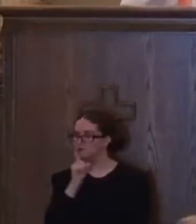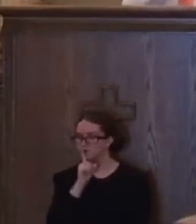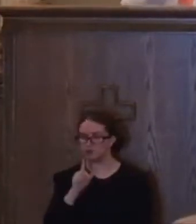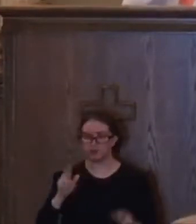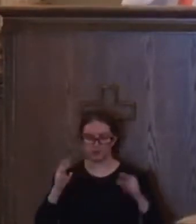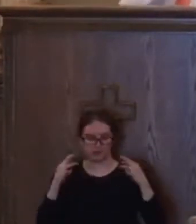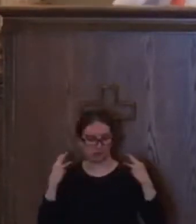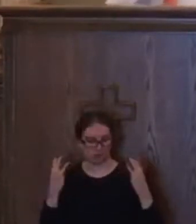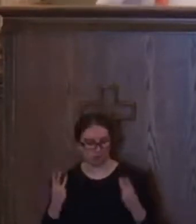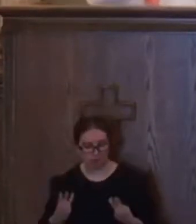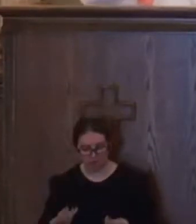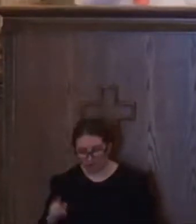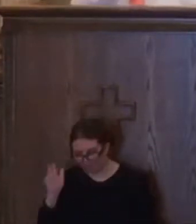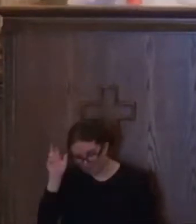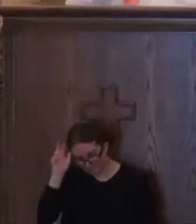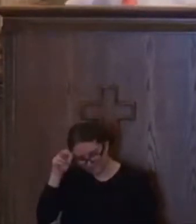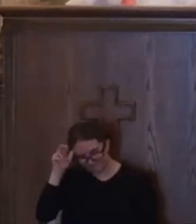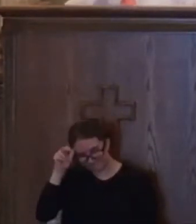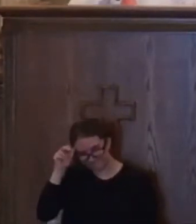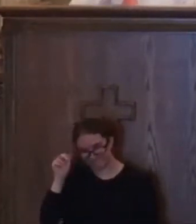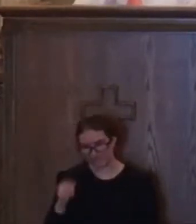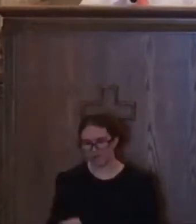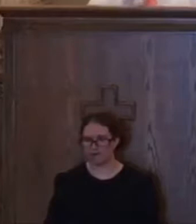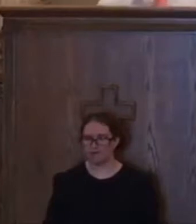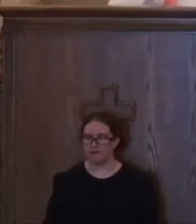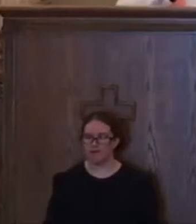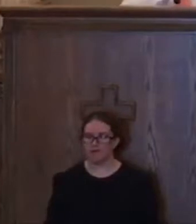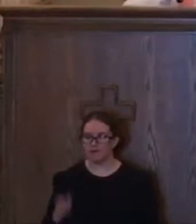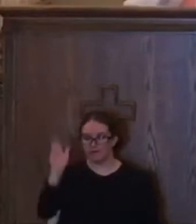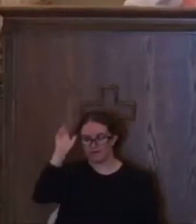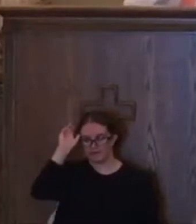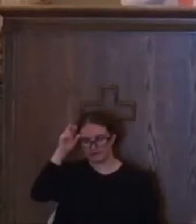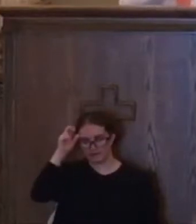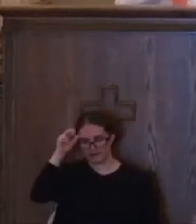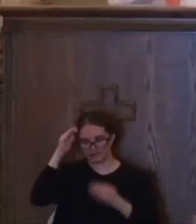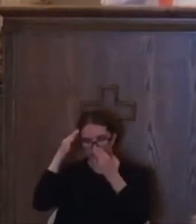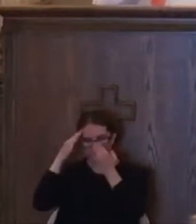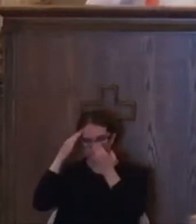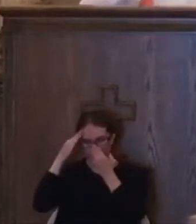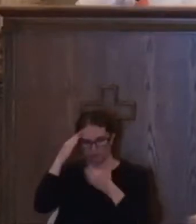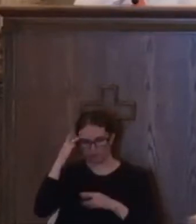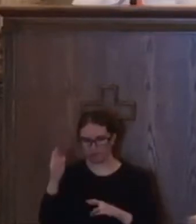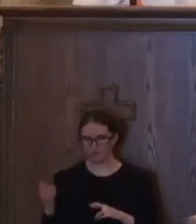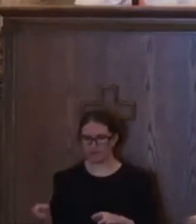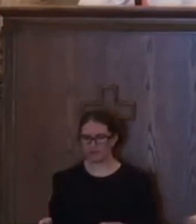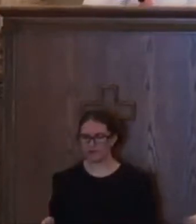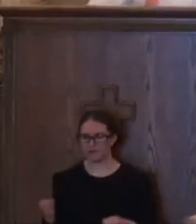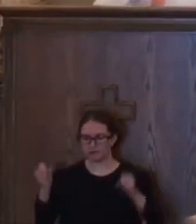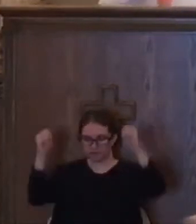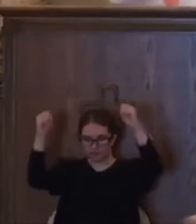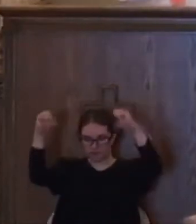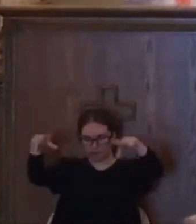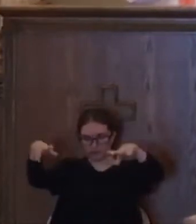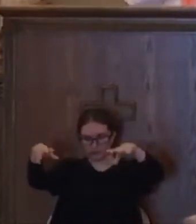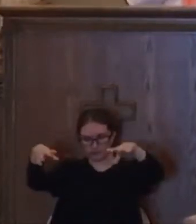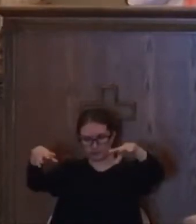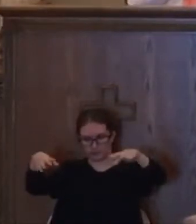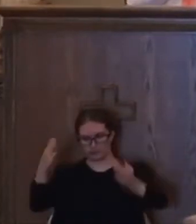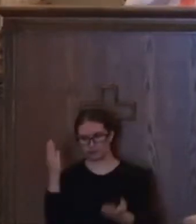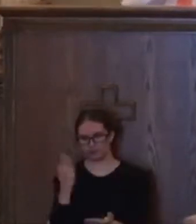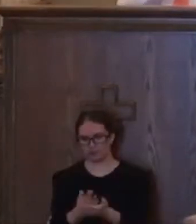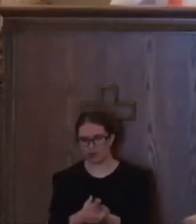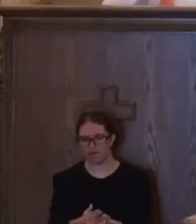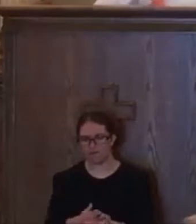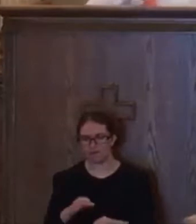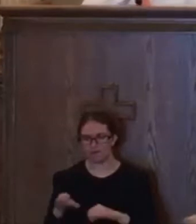wear the devil down. If anybody's really wanting the devil to know that he's already lost, that he might as well stop what